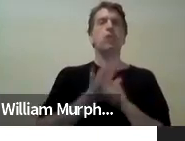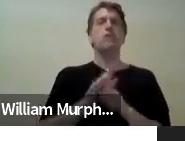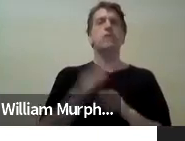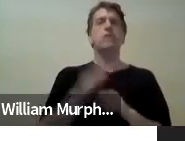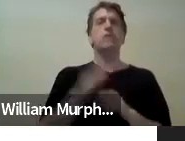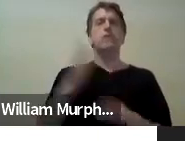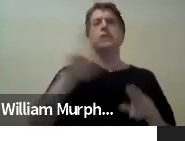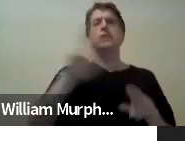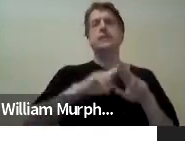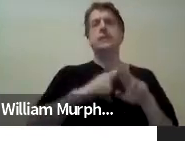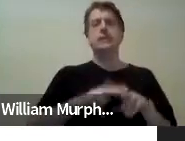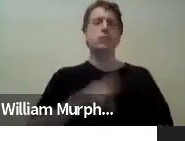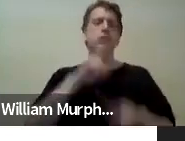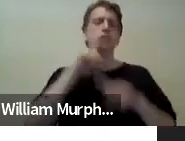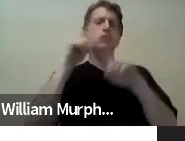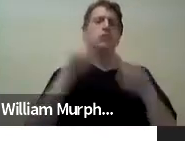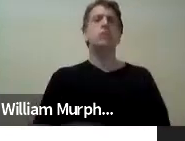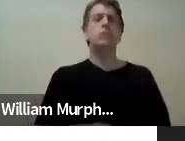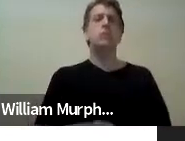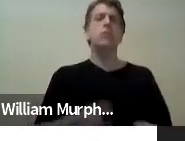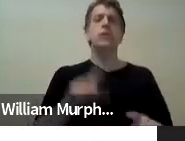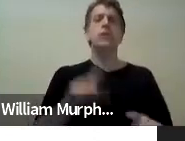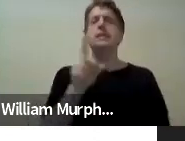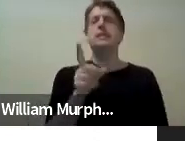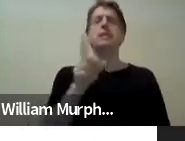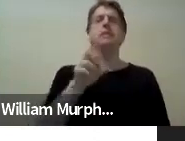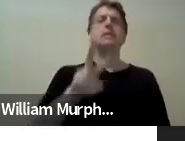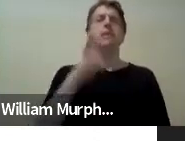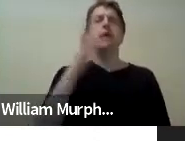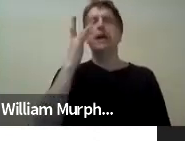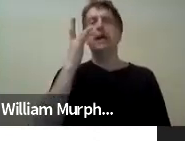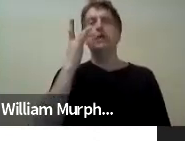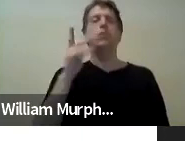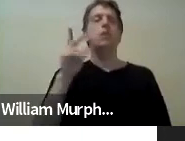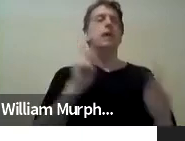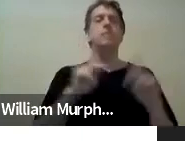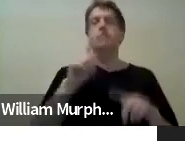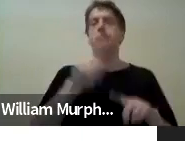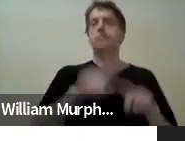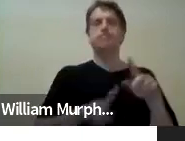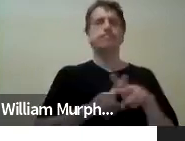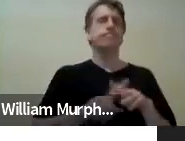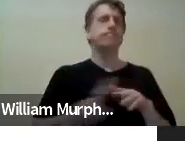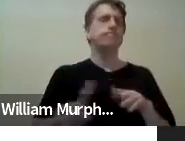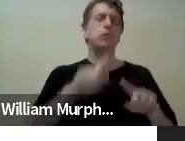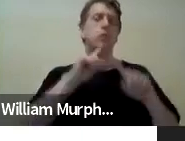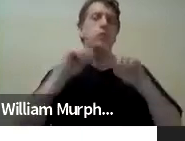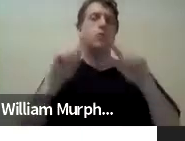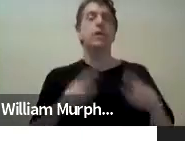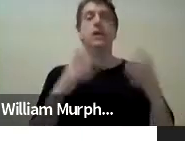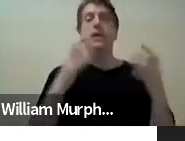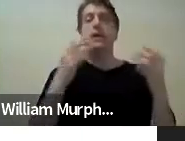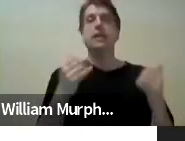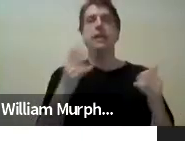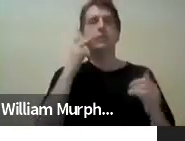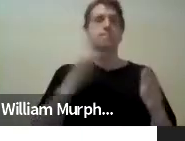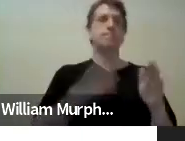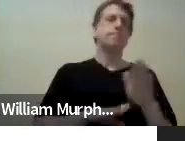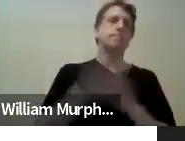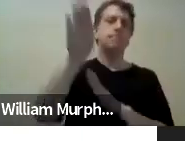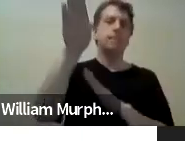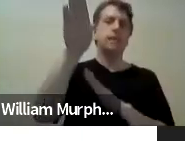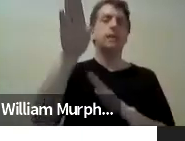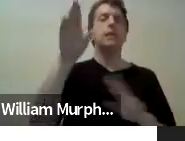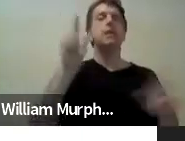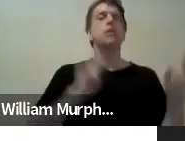People were simply unable to get to a reporting source, followed by what we see now is a spike, a huge increase in